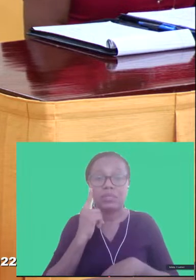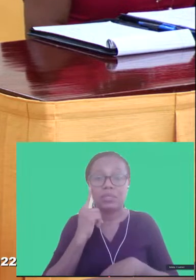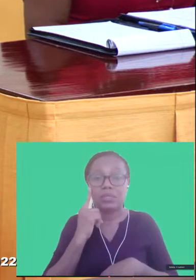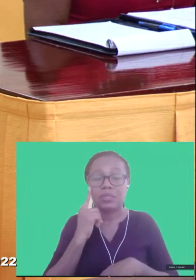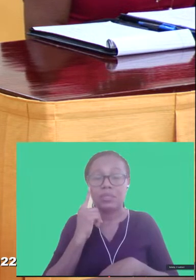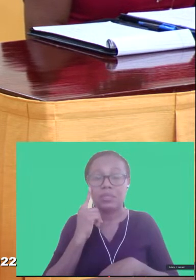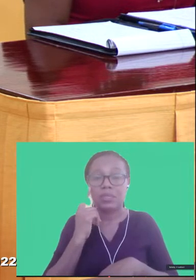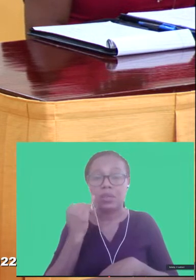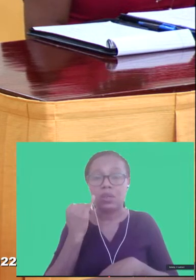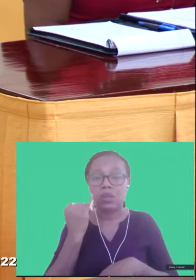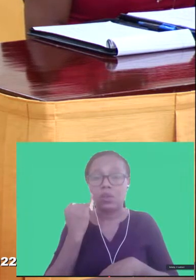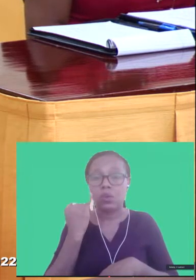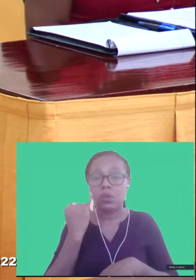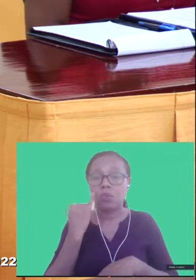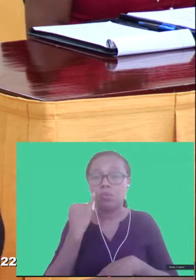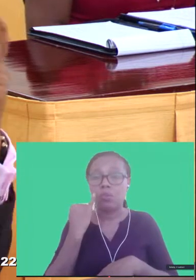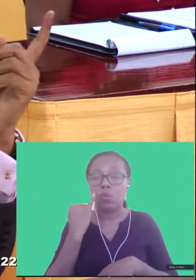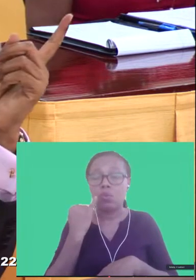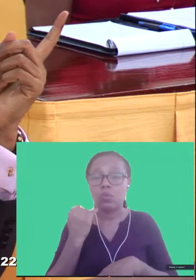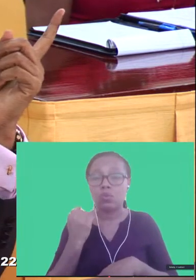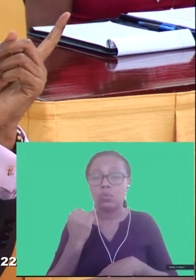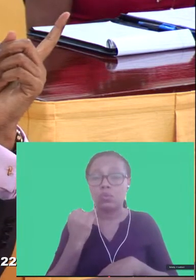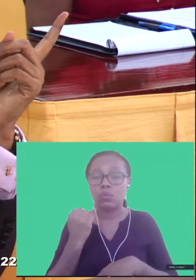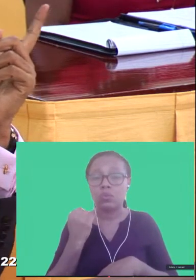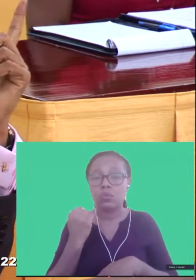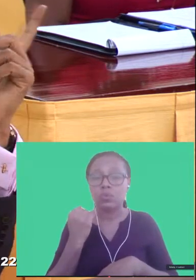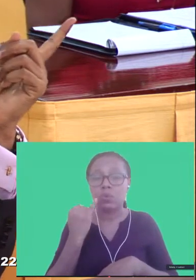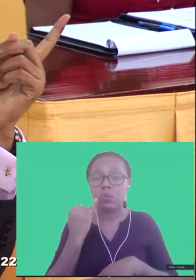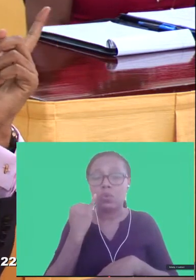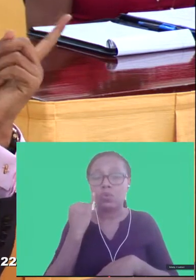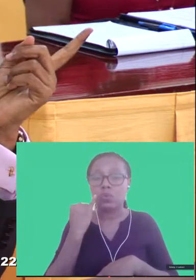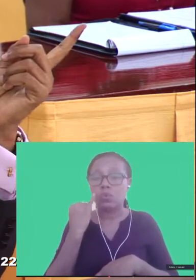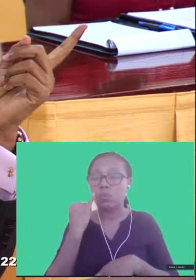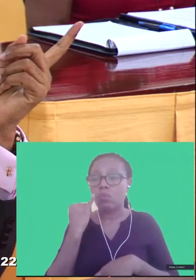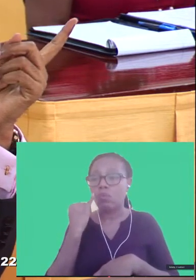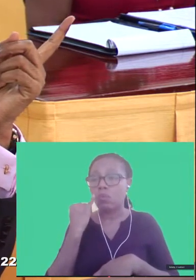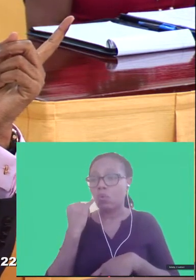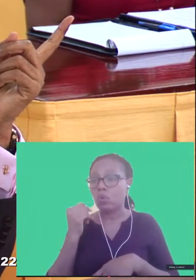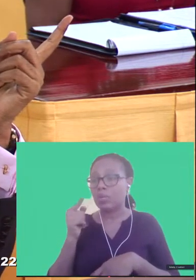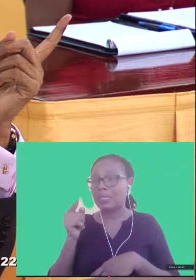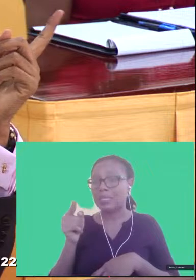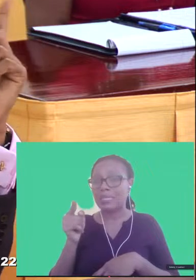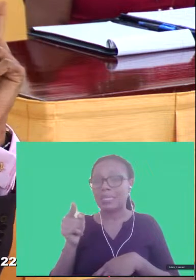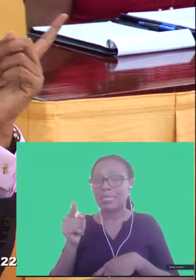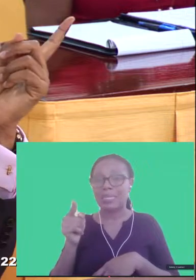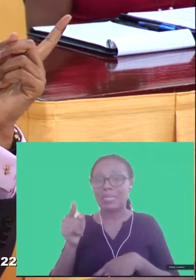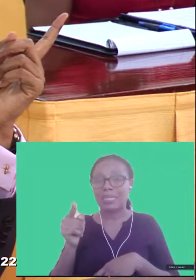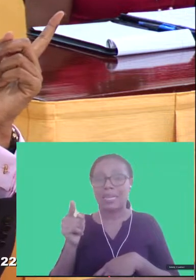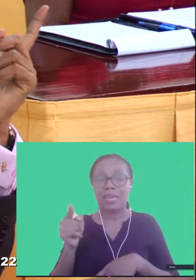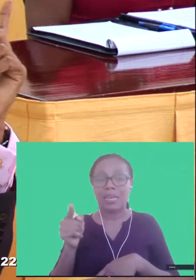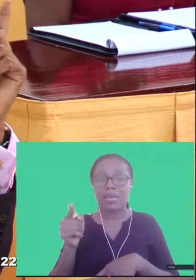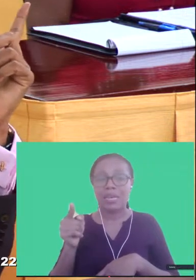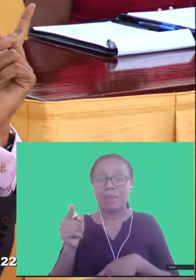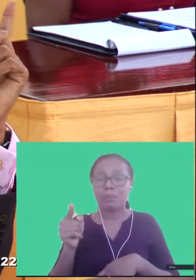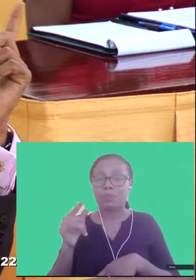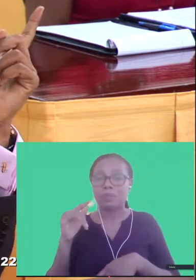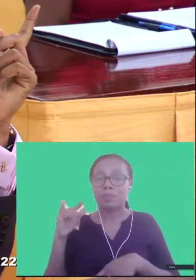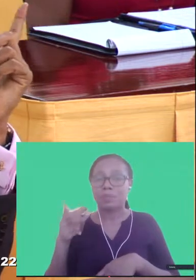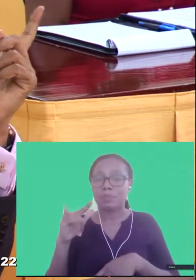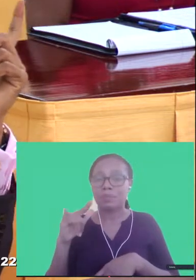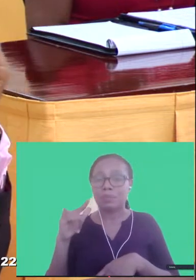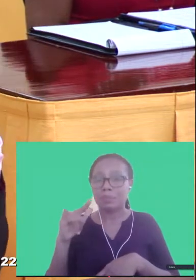that multi-billion-dollar airplane sitting down in a hangar at Grantley Adams right now, the